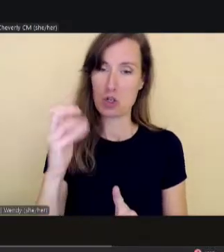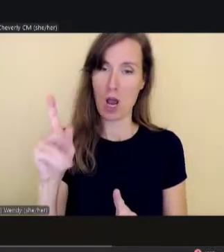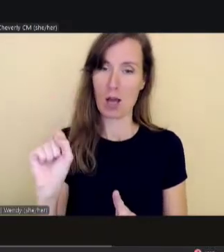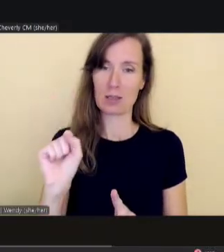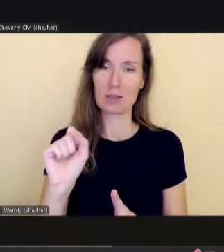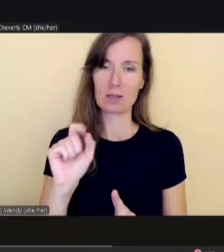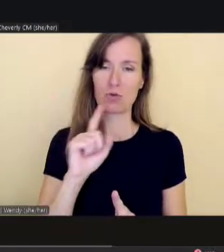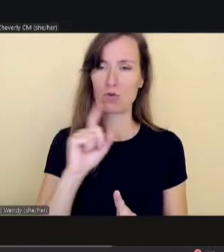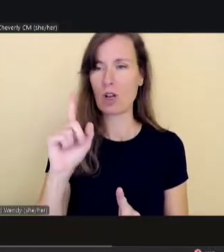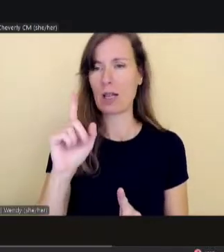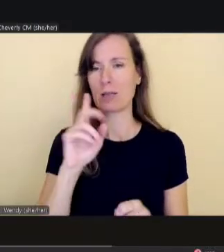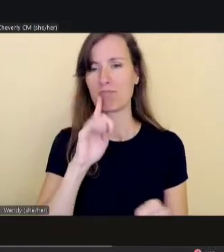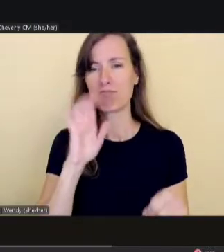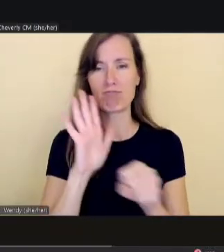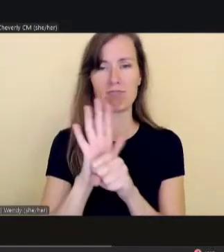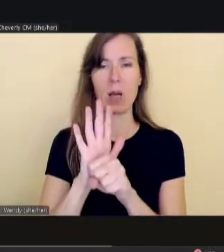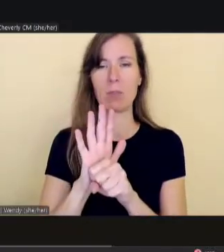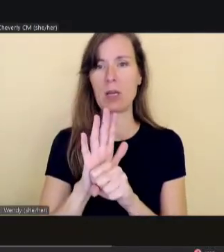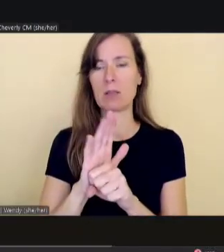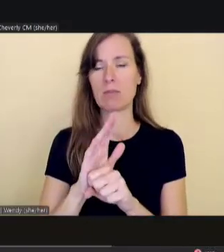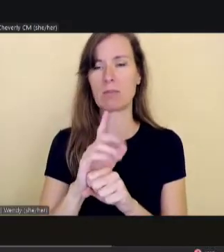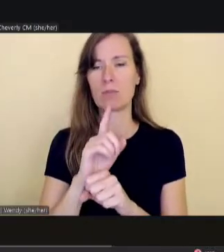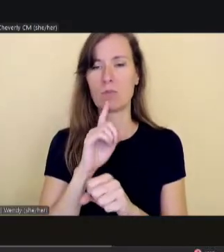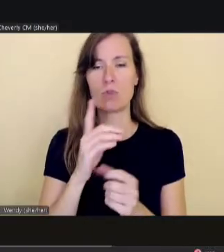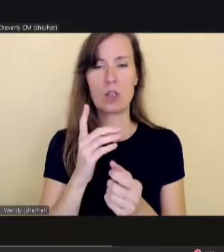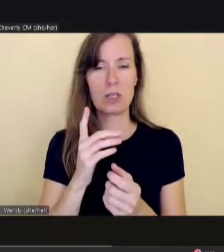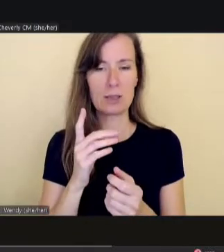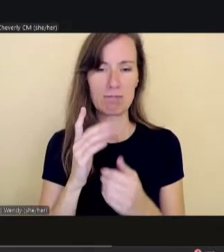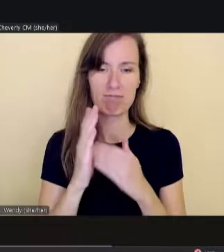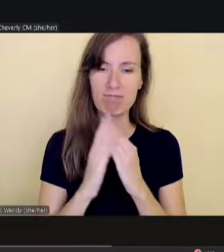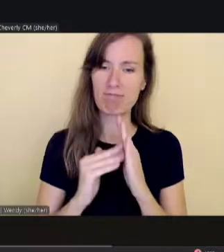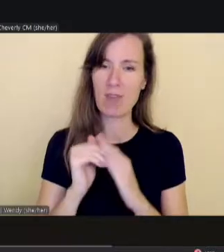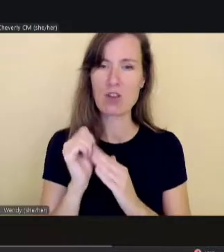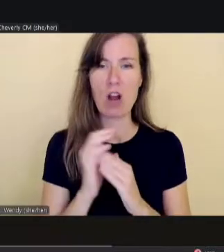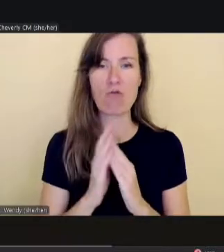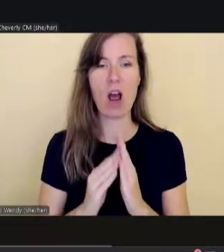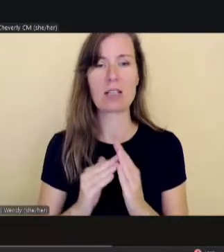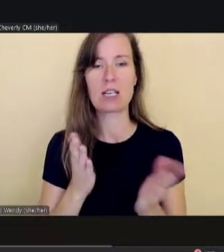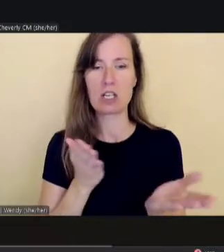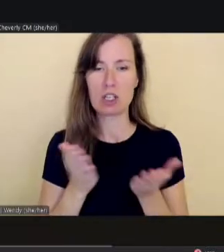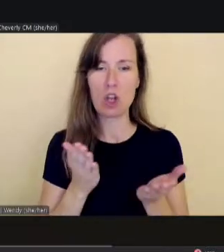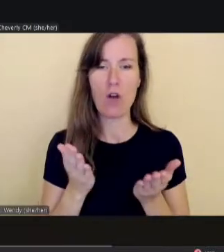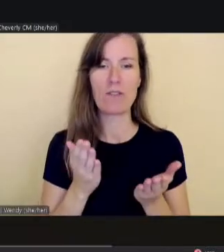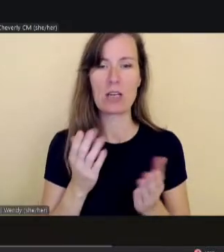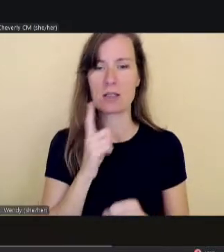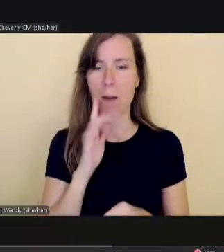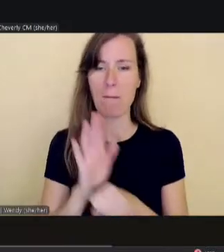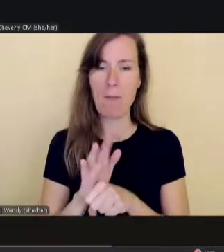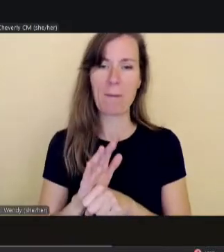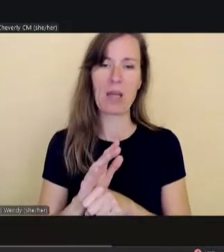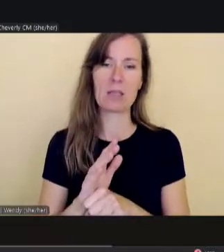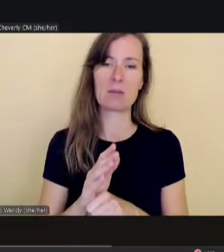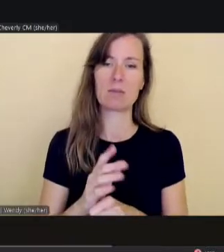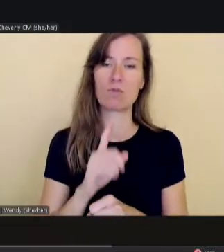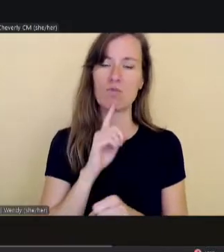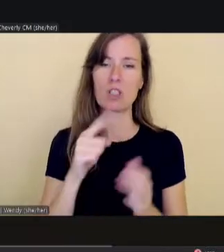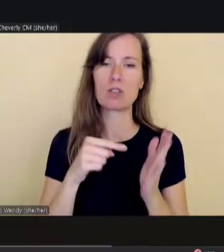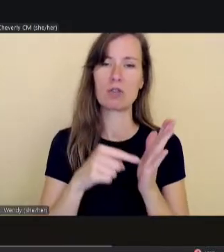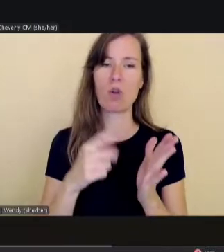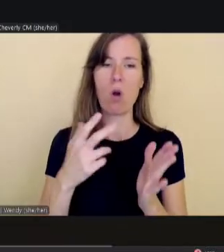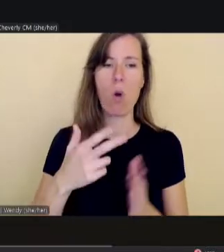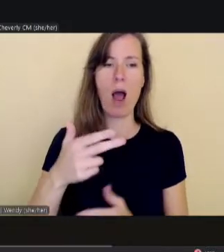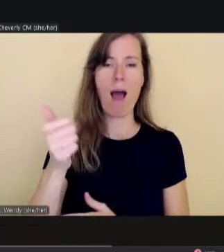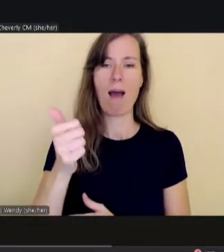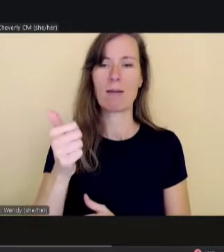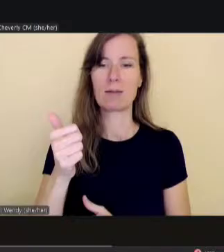and service exemplify the highest ideals of volunteerism, community leadership, and civic